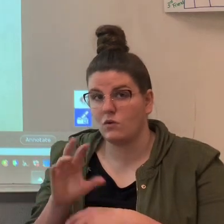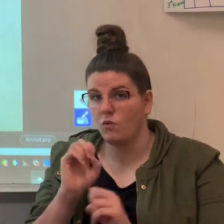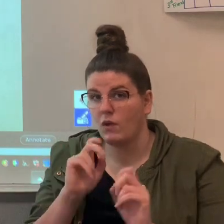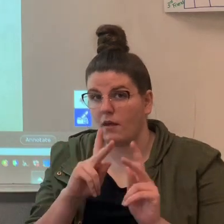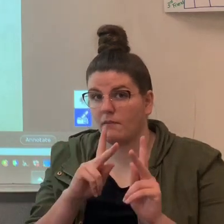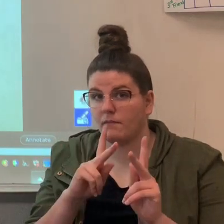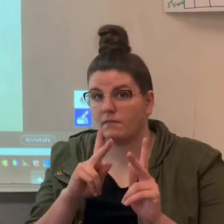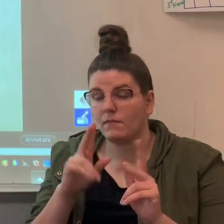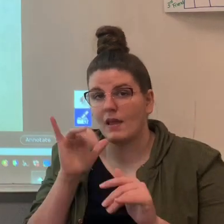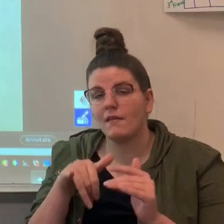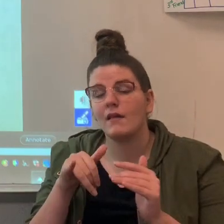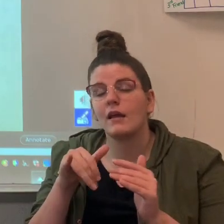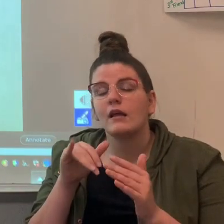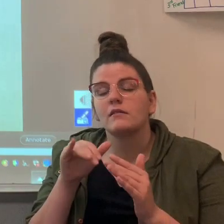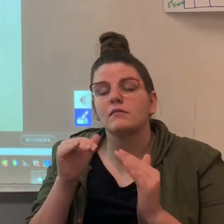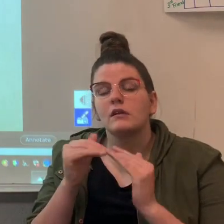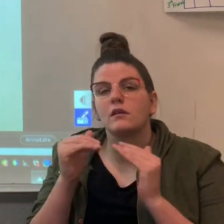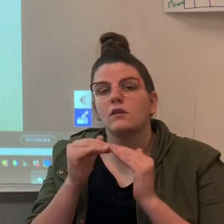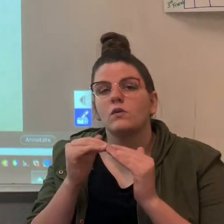Okay? Which equals